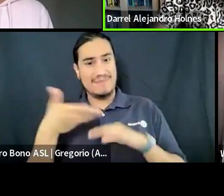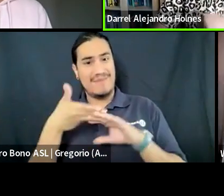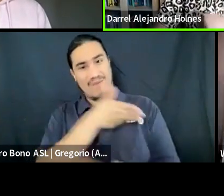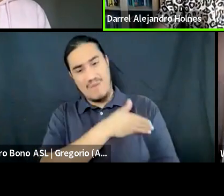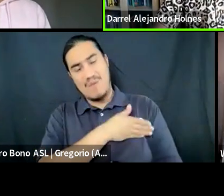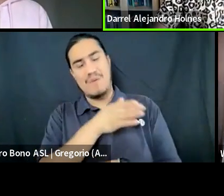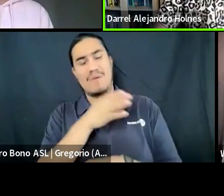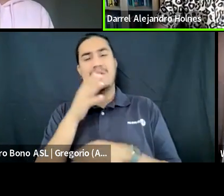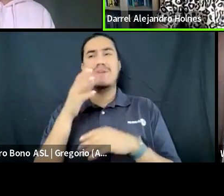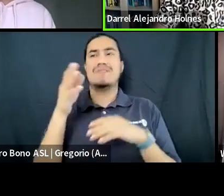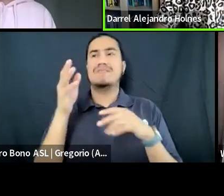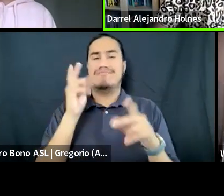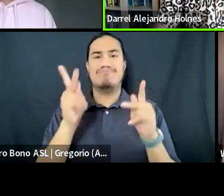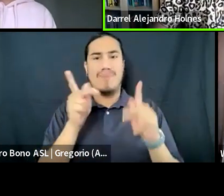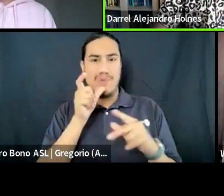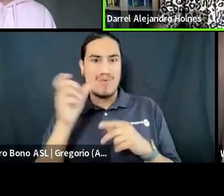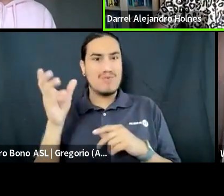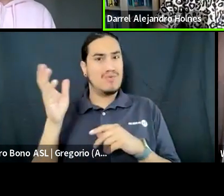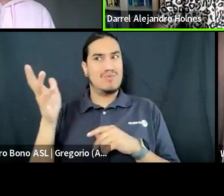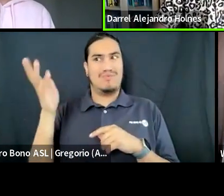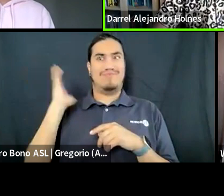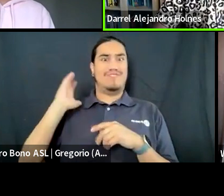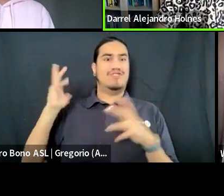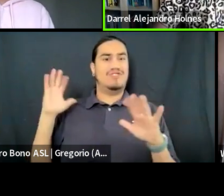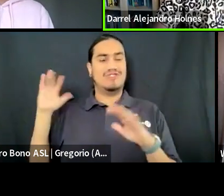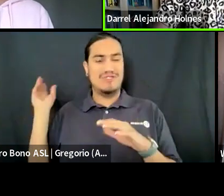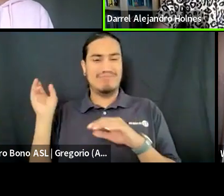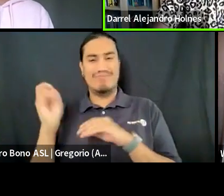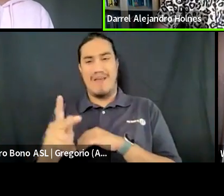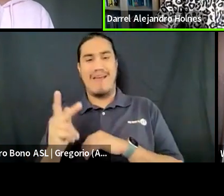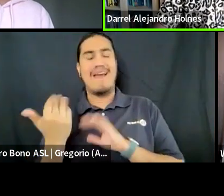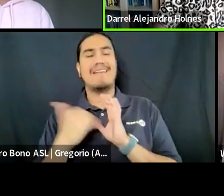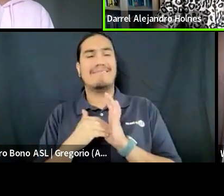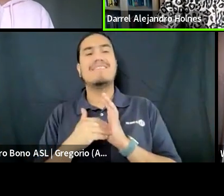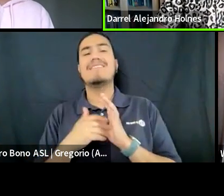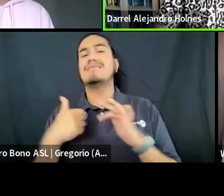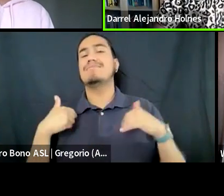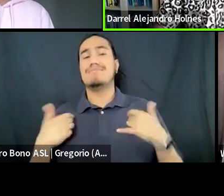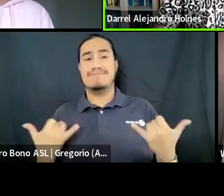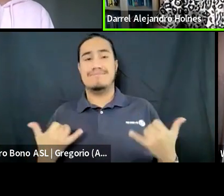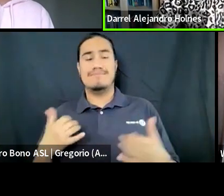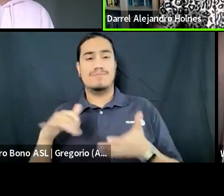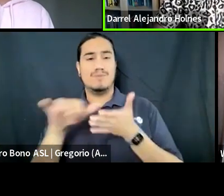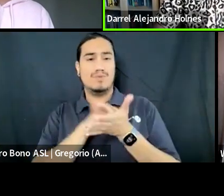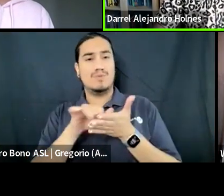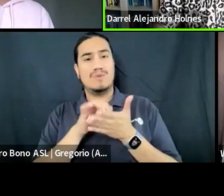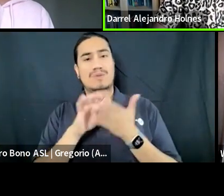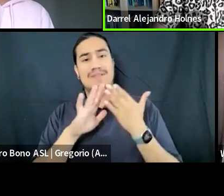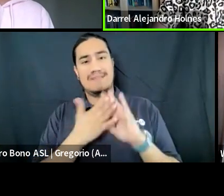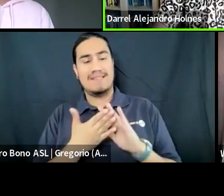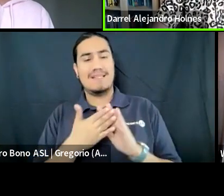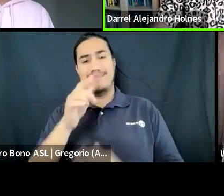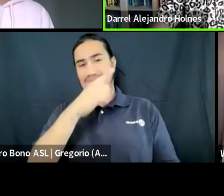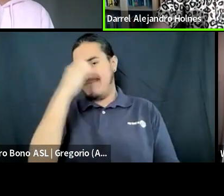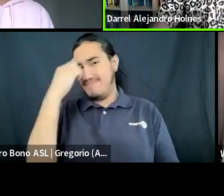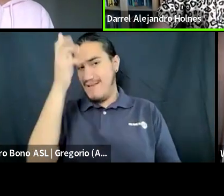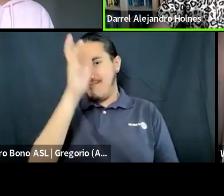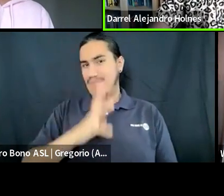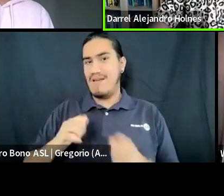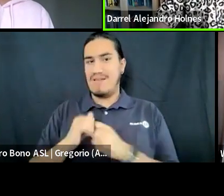back. So I'm currently in New York City. I'm a Black man with locks wearing